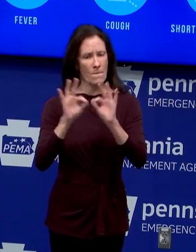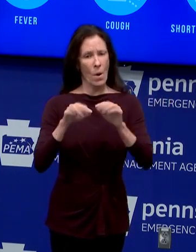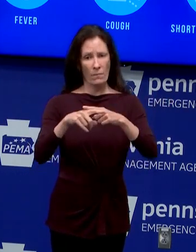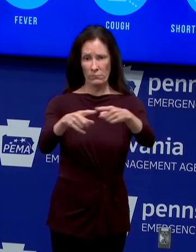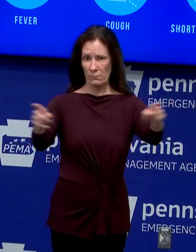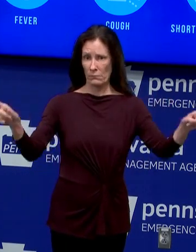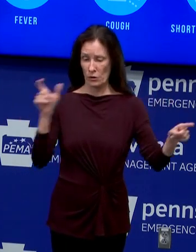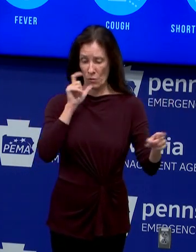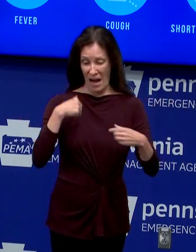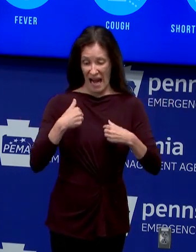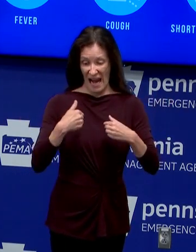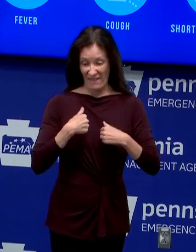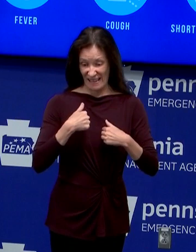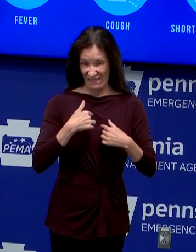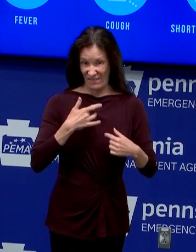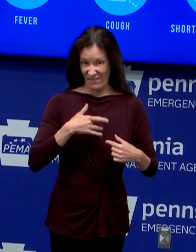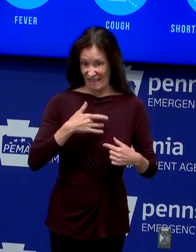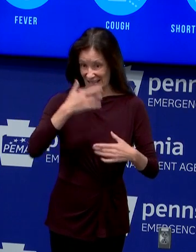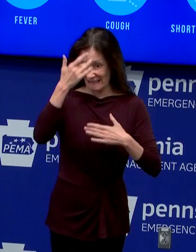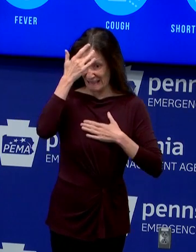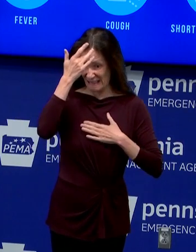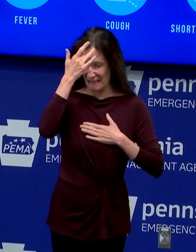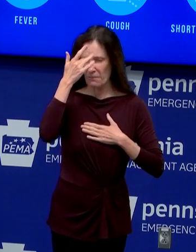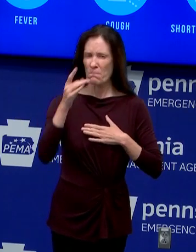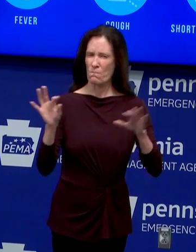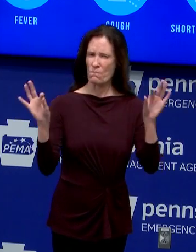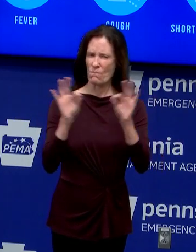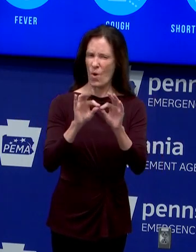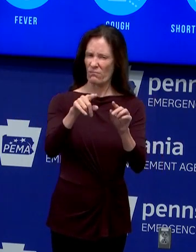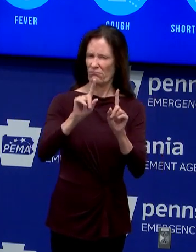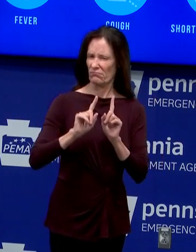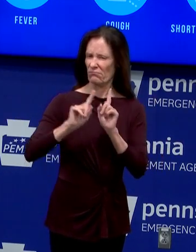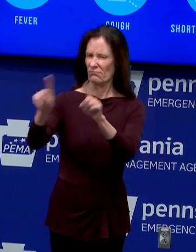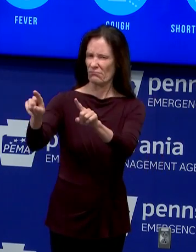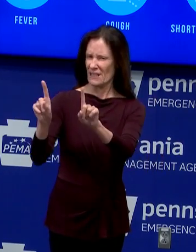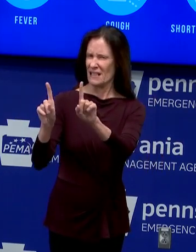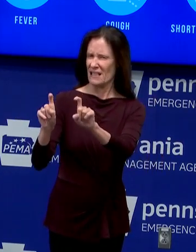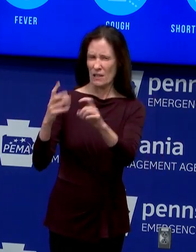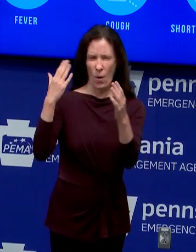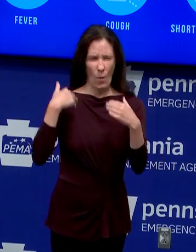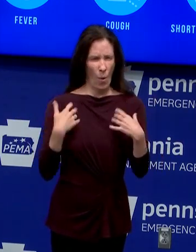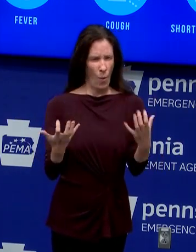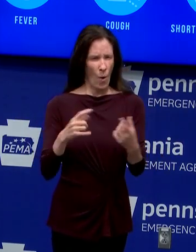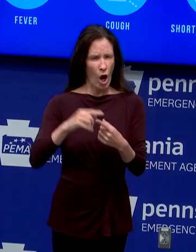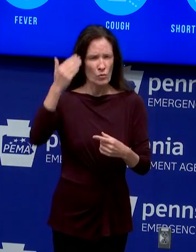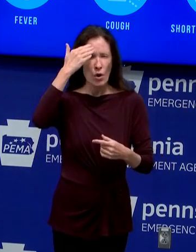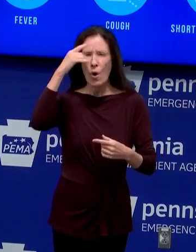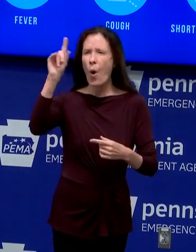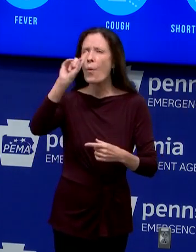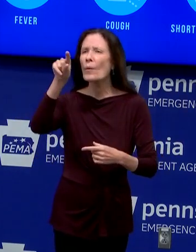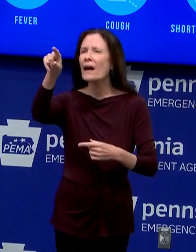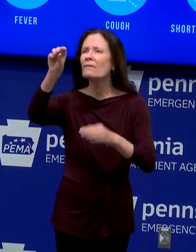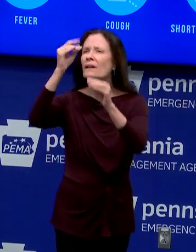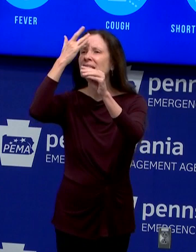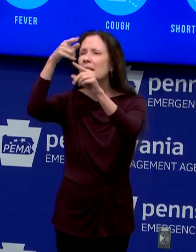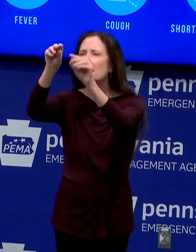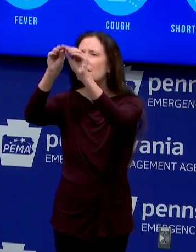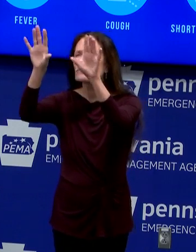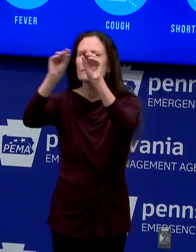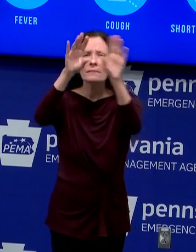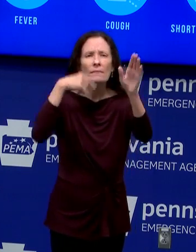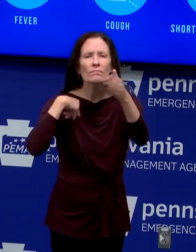tested helps us identify outbreaks. So it's essential that we have accessible and available testing sites